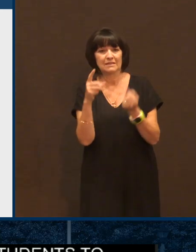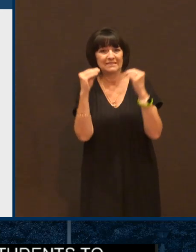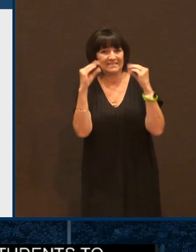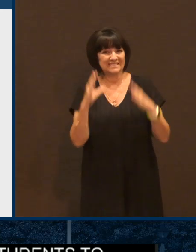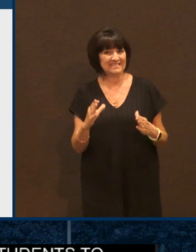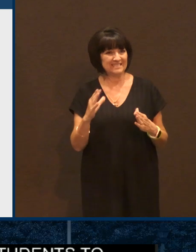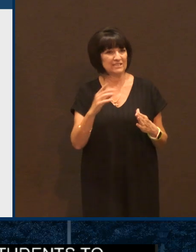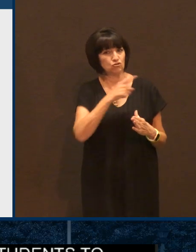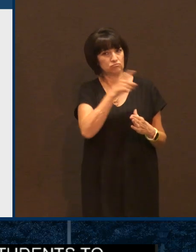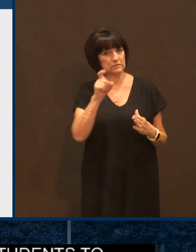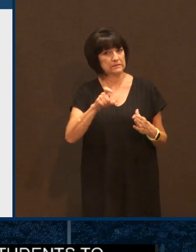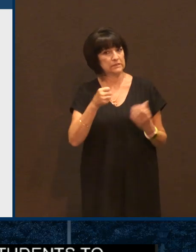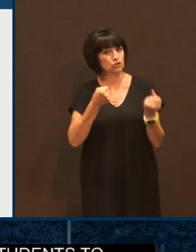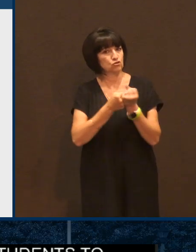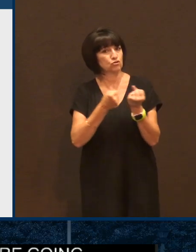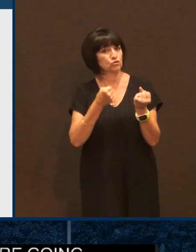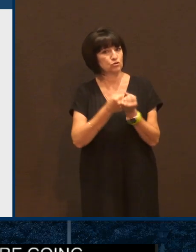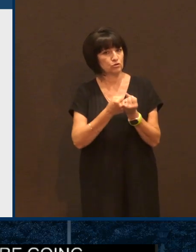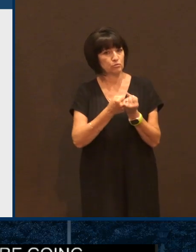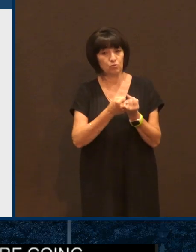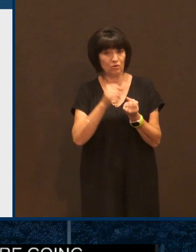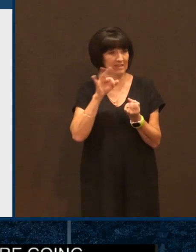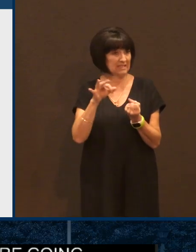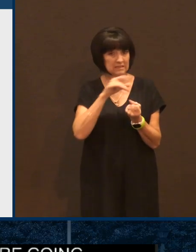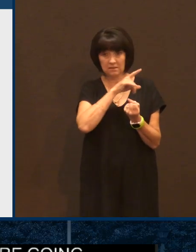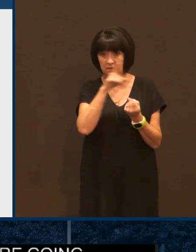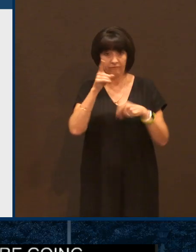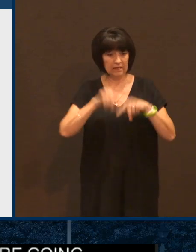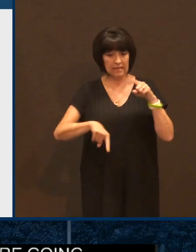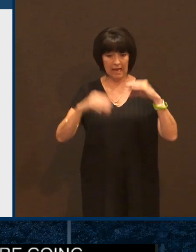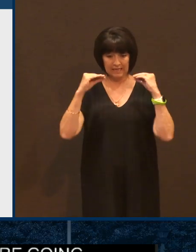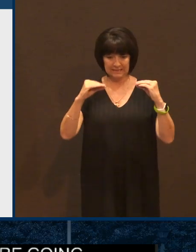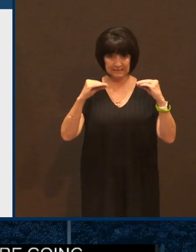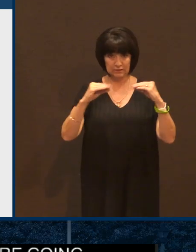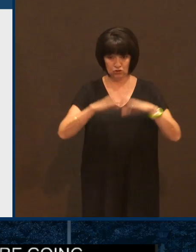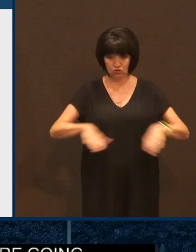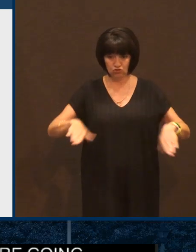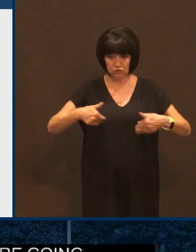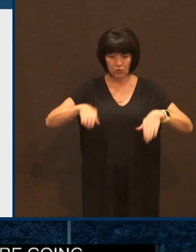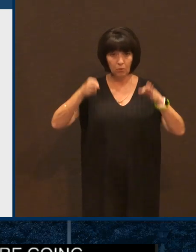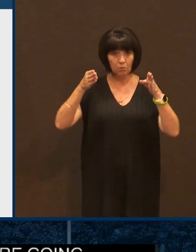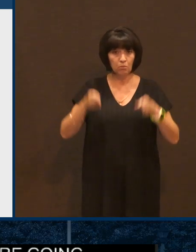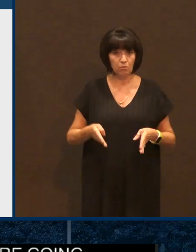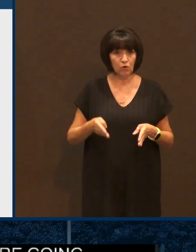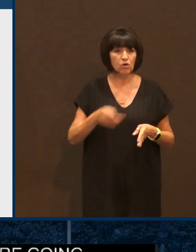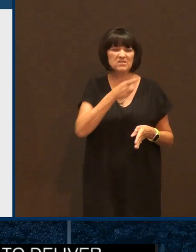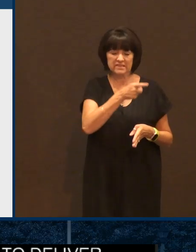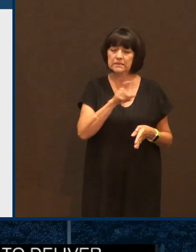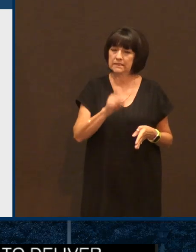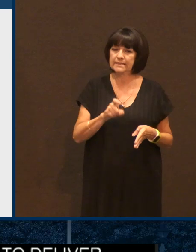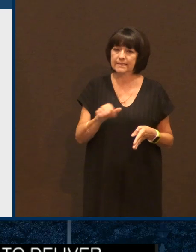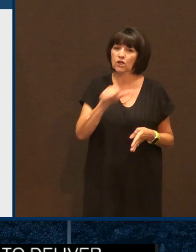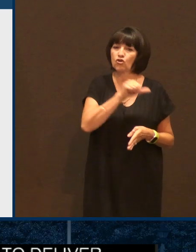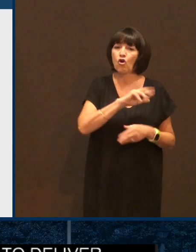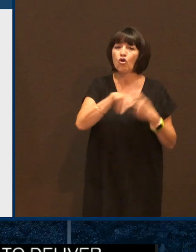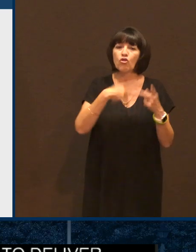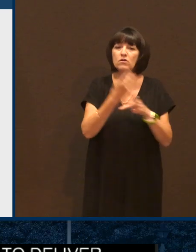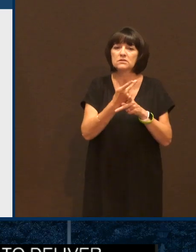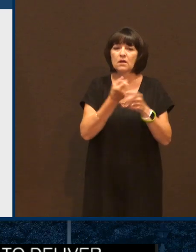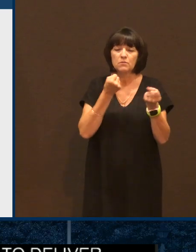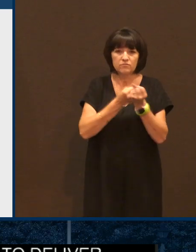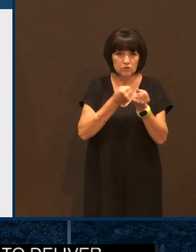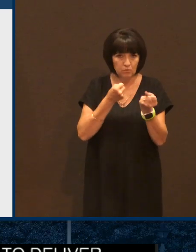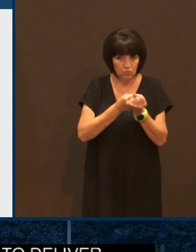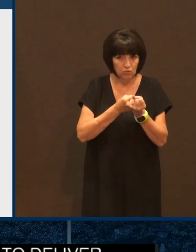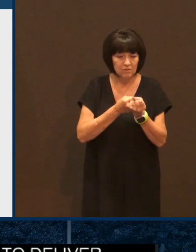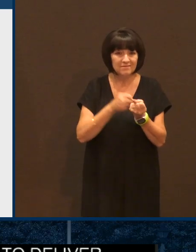deliver instruction if it is not in-person instruction. $3.5 million, together we invested in digital